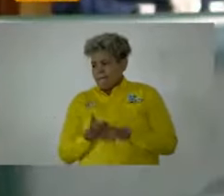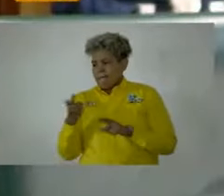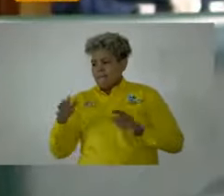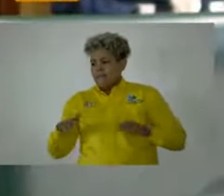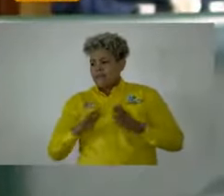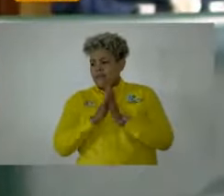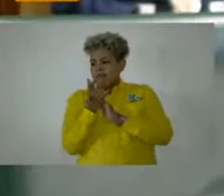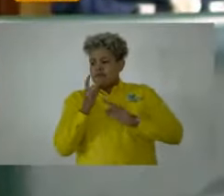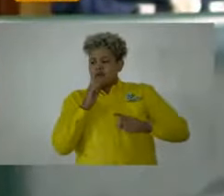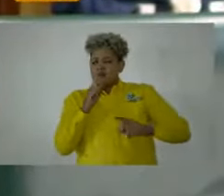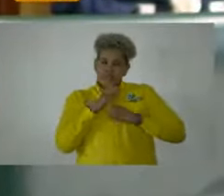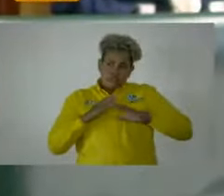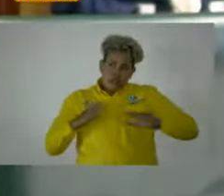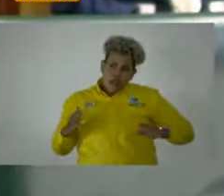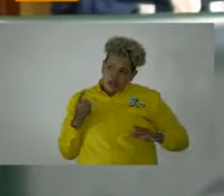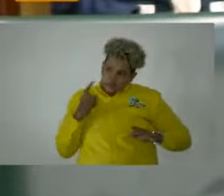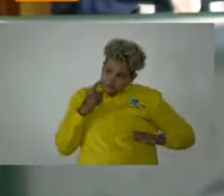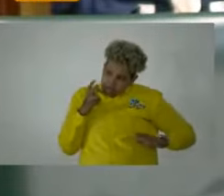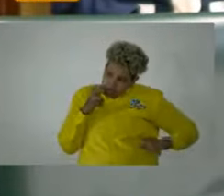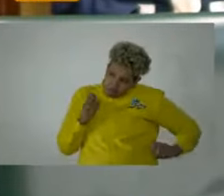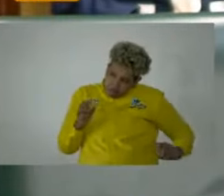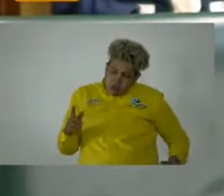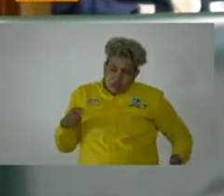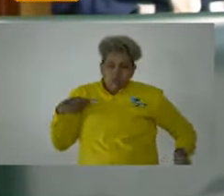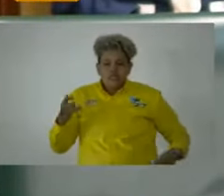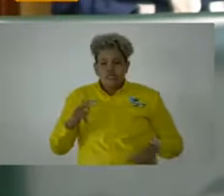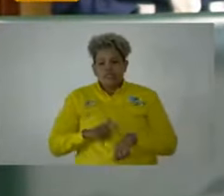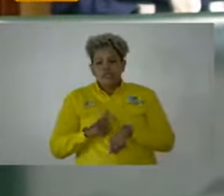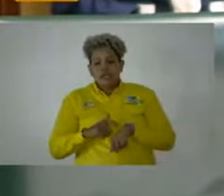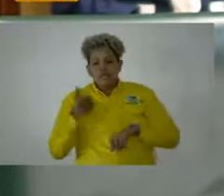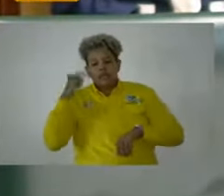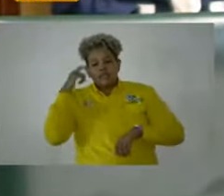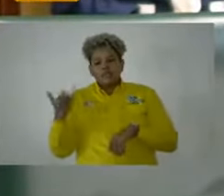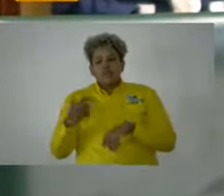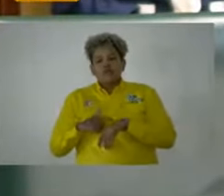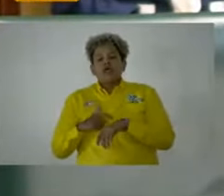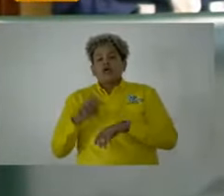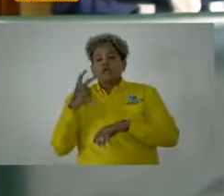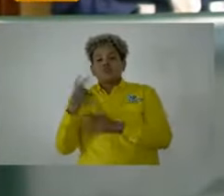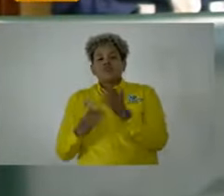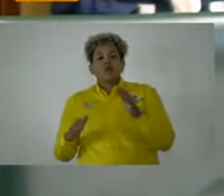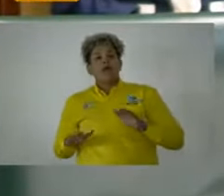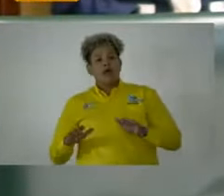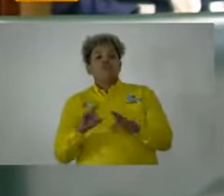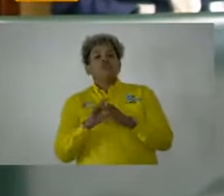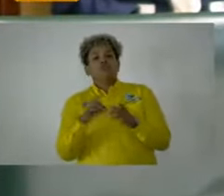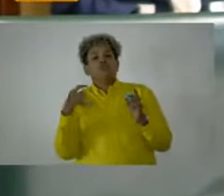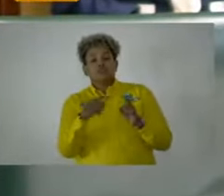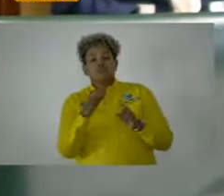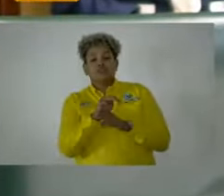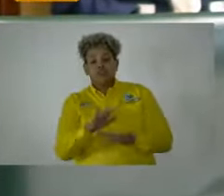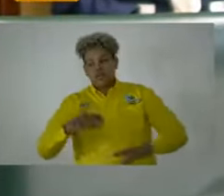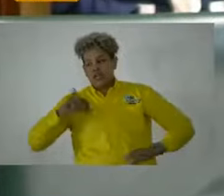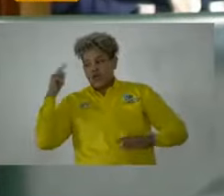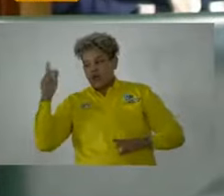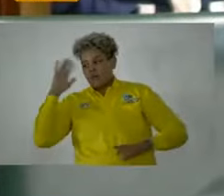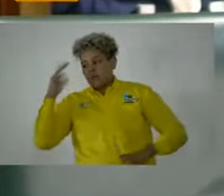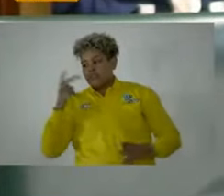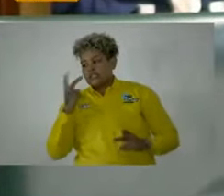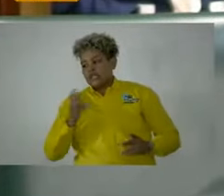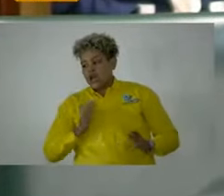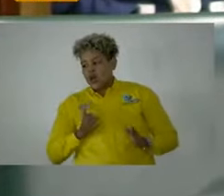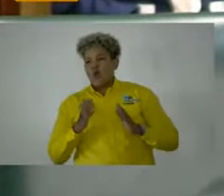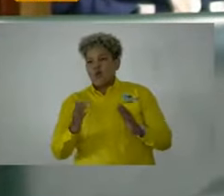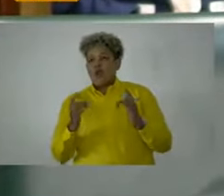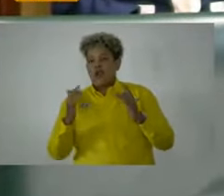he has become very silent about it since then. I think it's high time that we see some action on this, Minister, and I hope that you will see your way